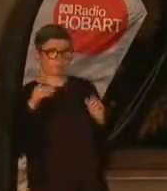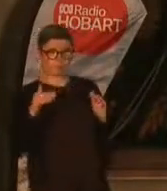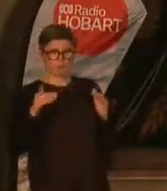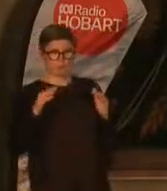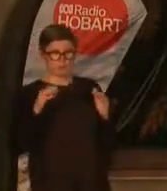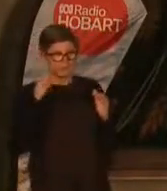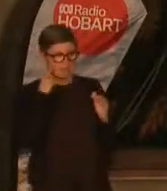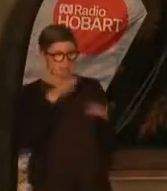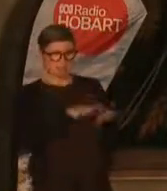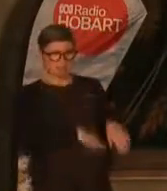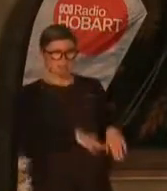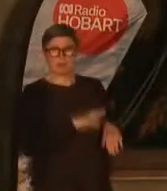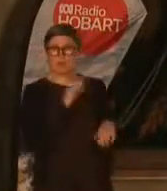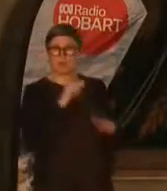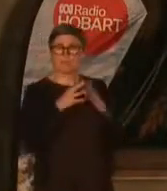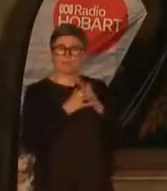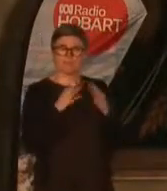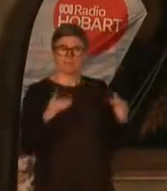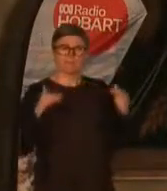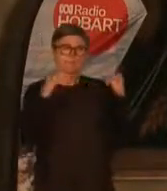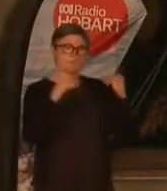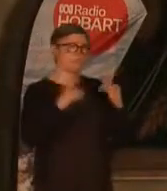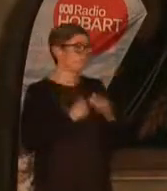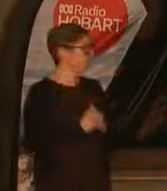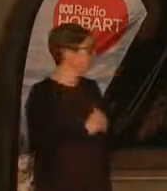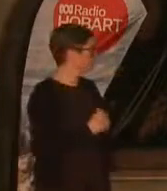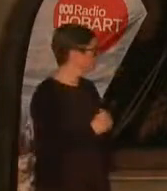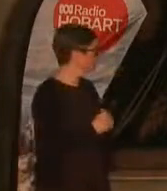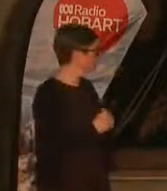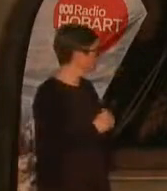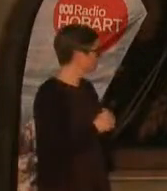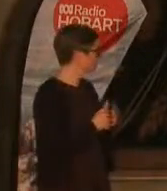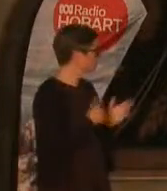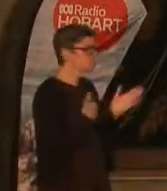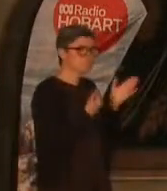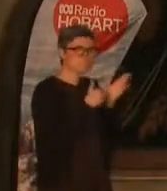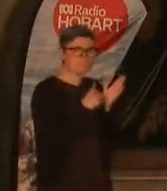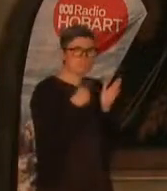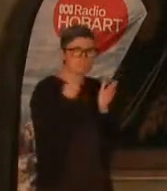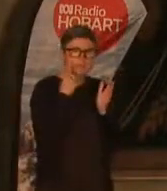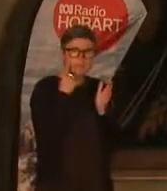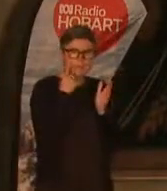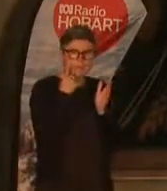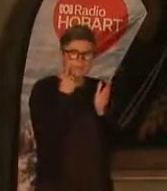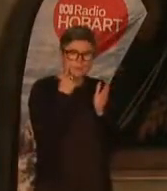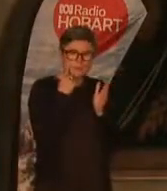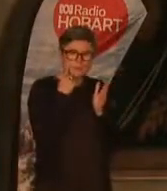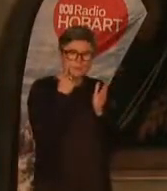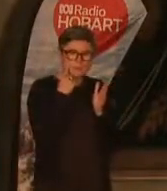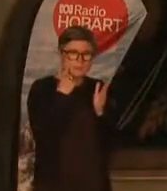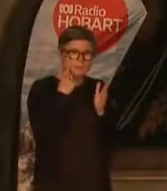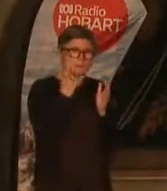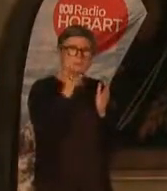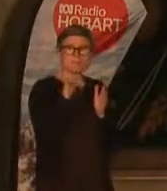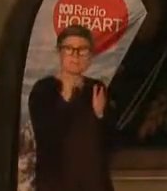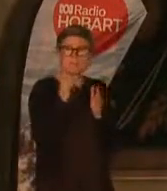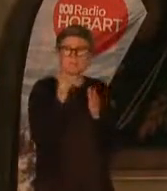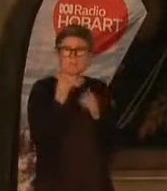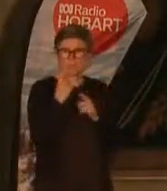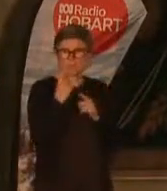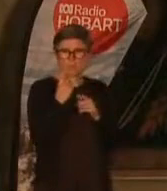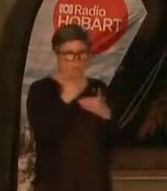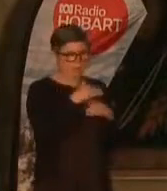an institution. And I think that might be another... although it seems like we're dwelling on limitations, but I think that might be another key